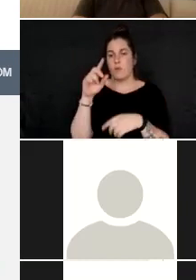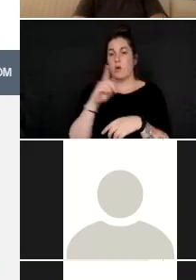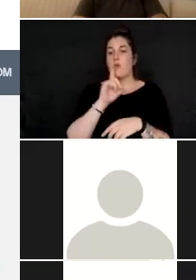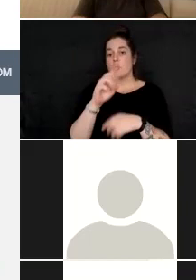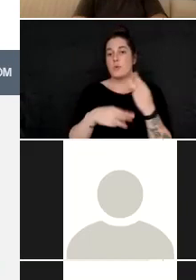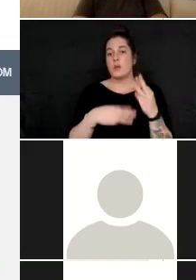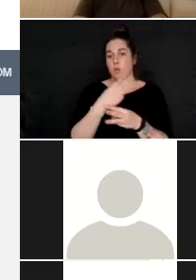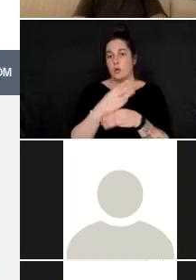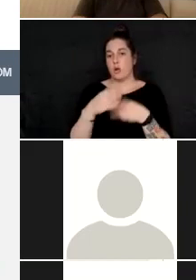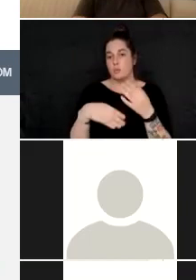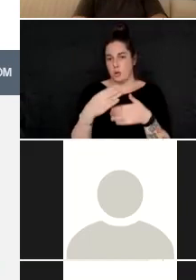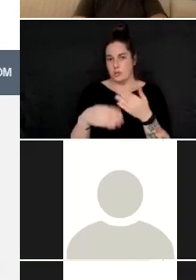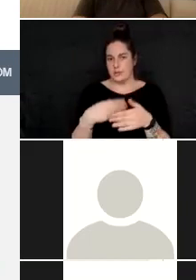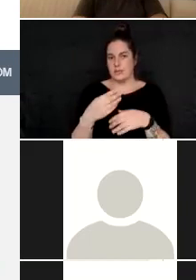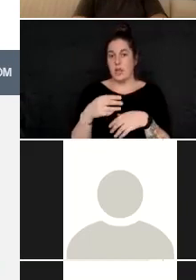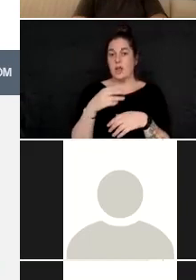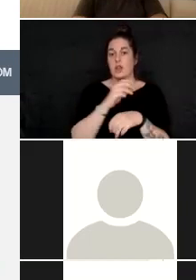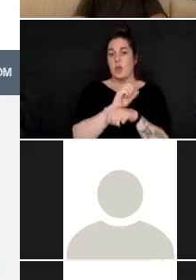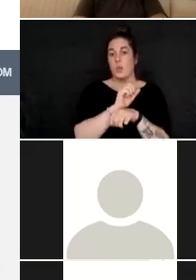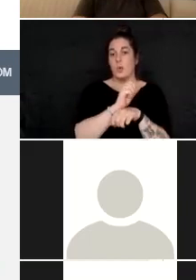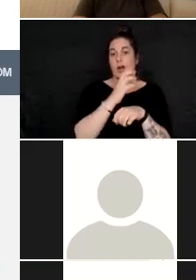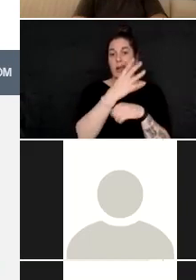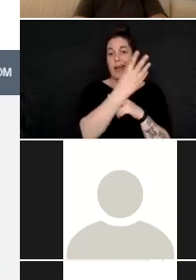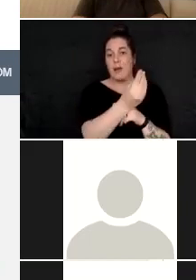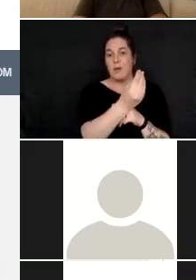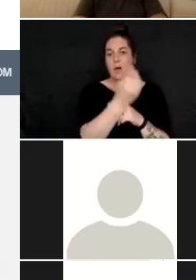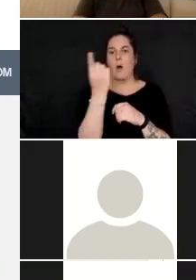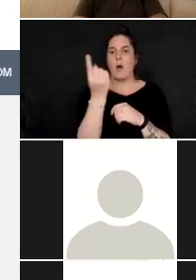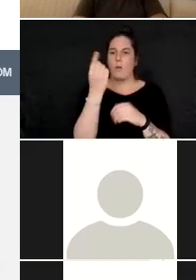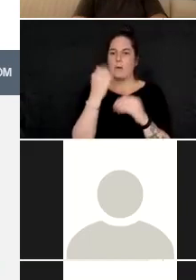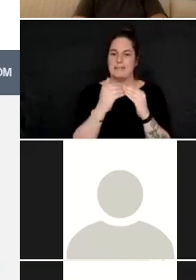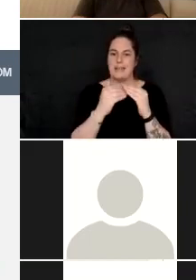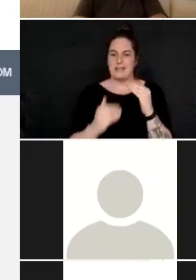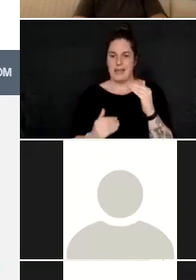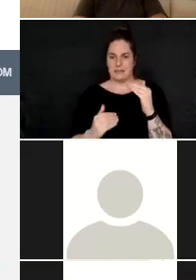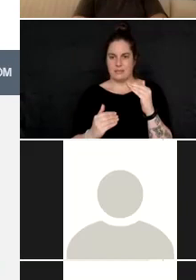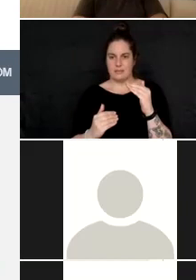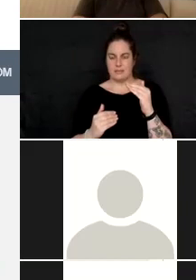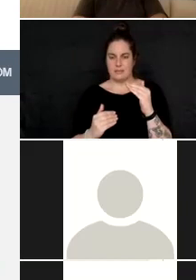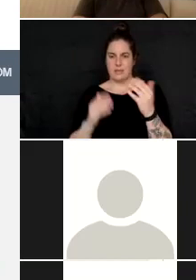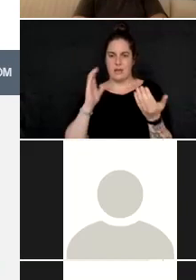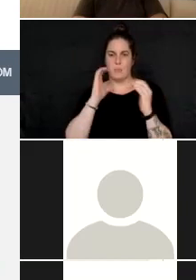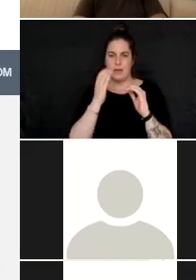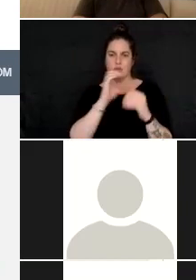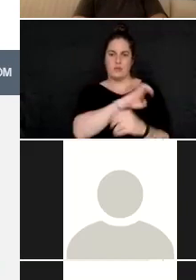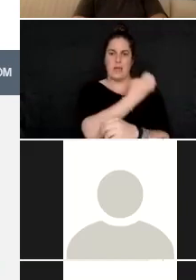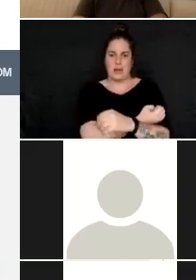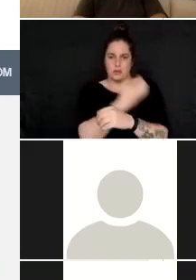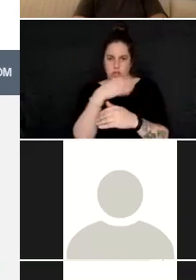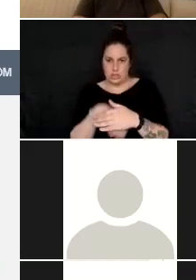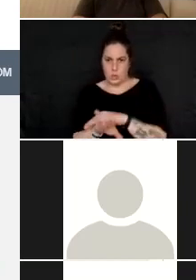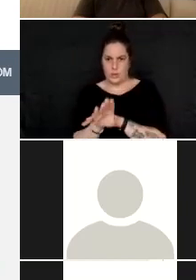the work out is always less than the energy in. So there's no